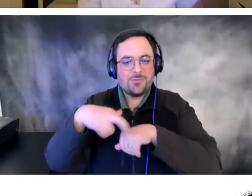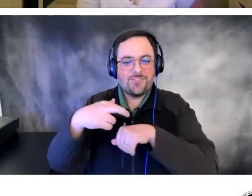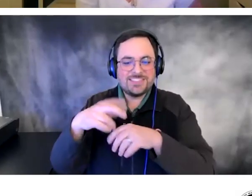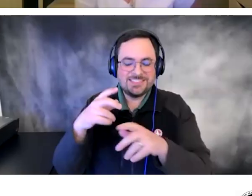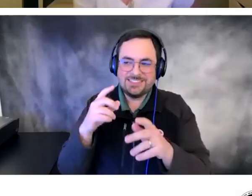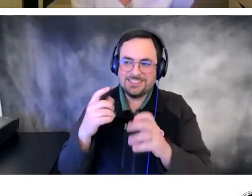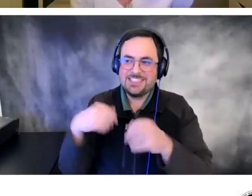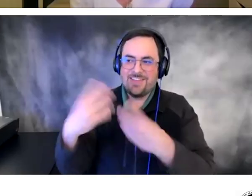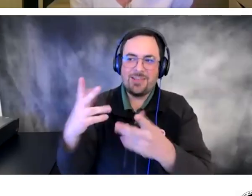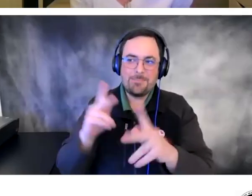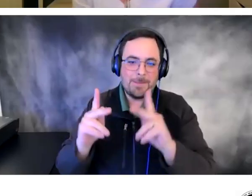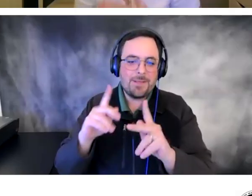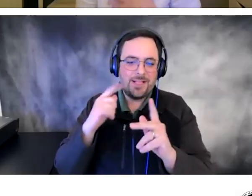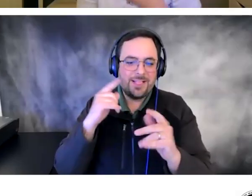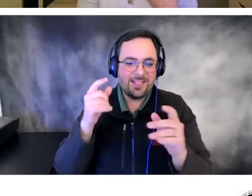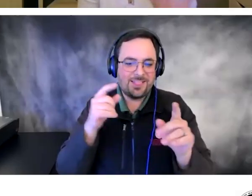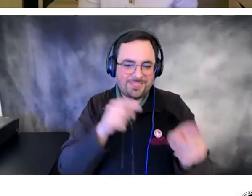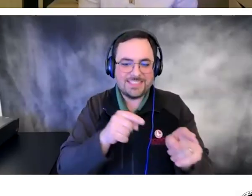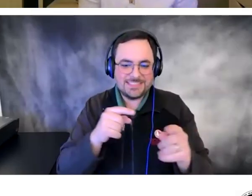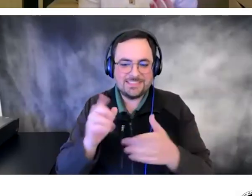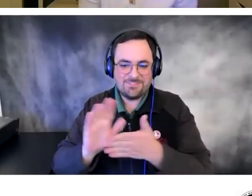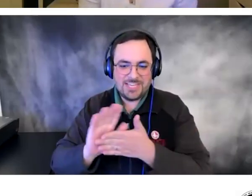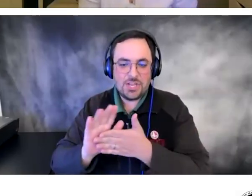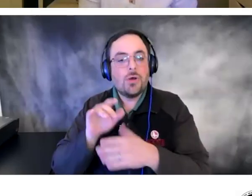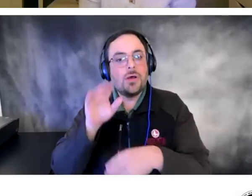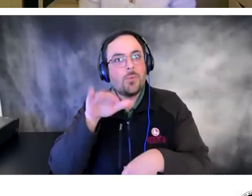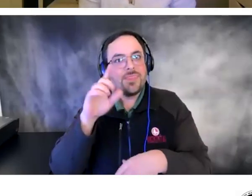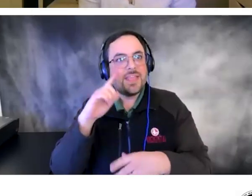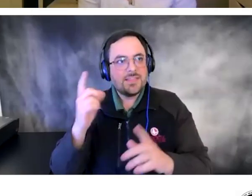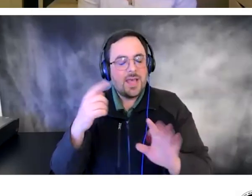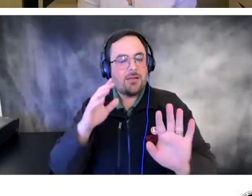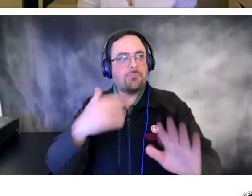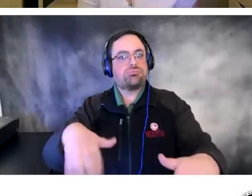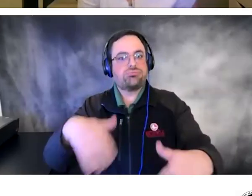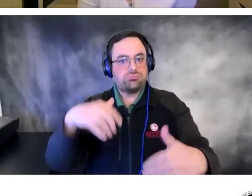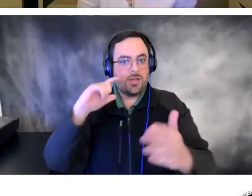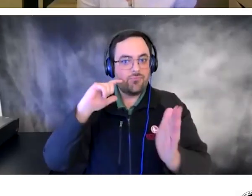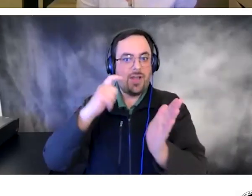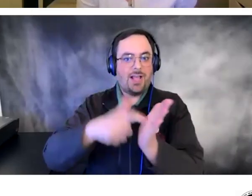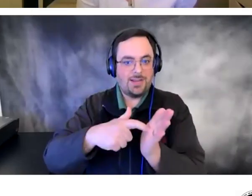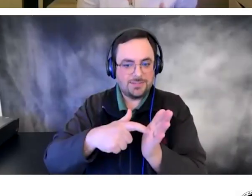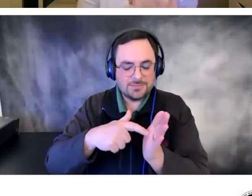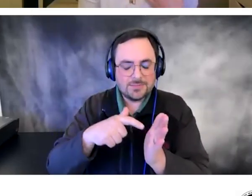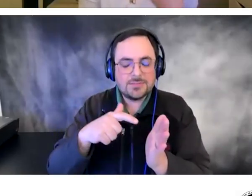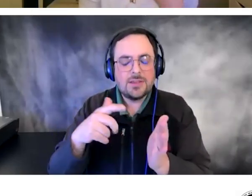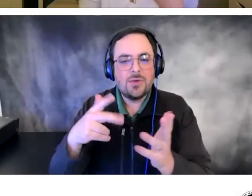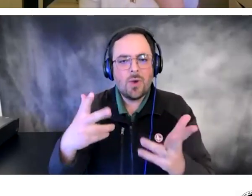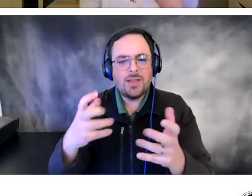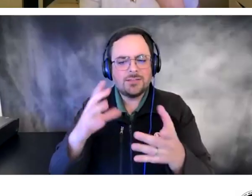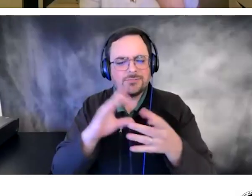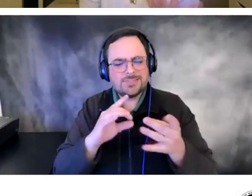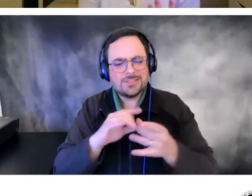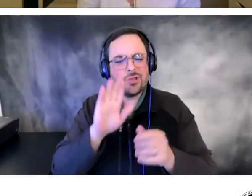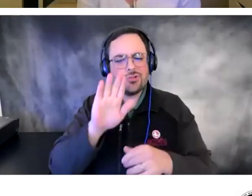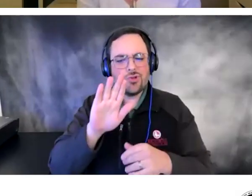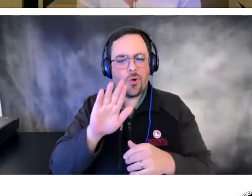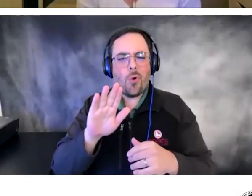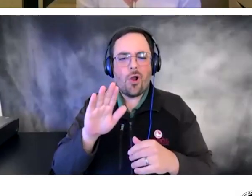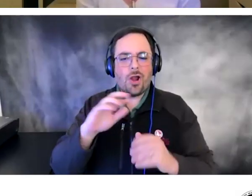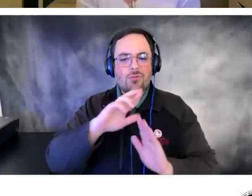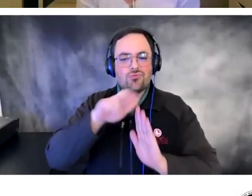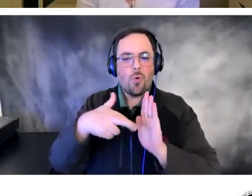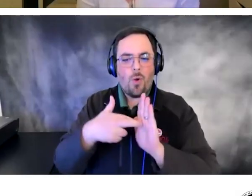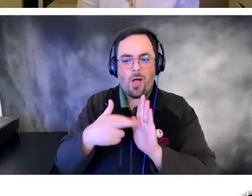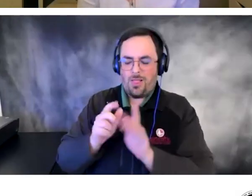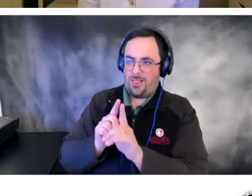about. The one thing that just kept sticking out to me, and I want to say this to you, Susan, is I you're elevating